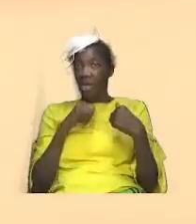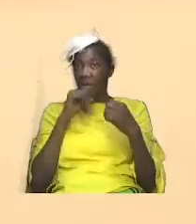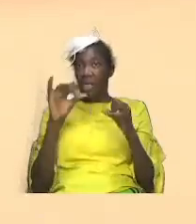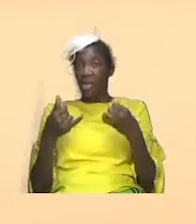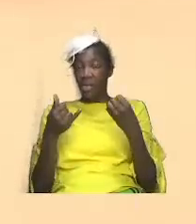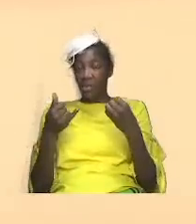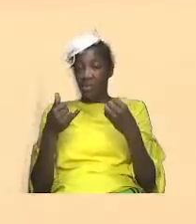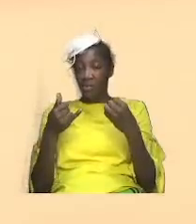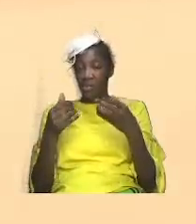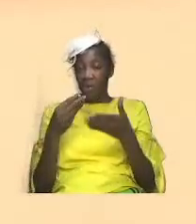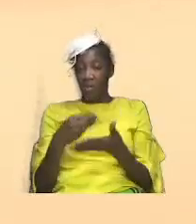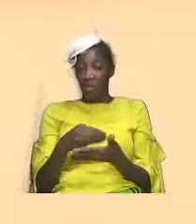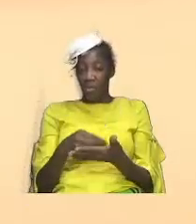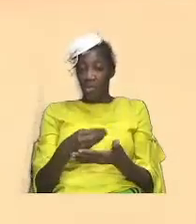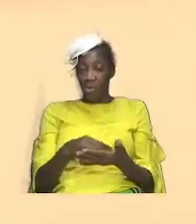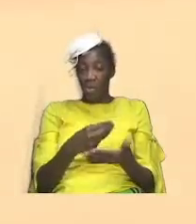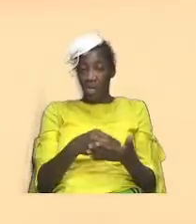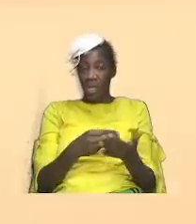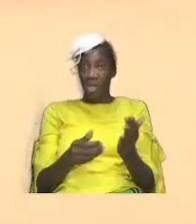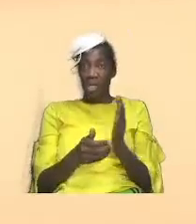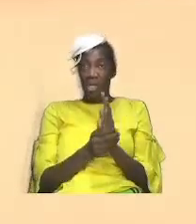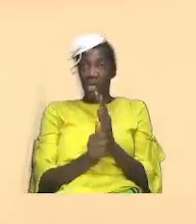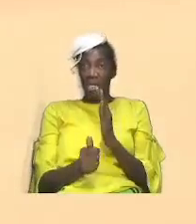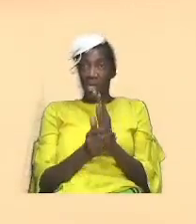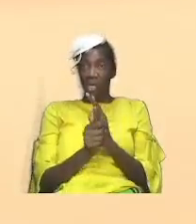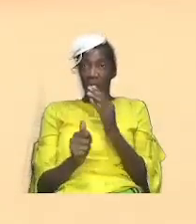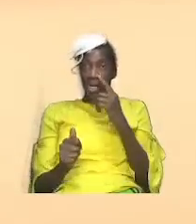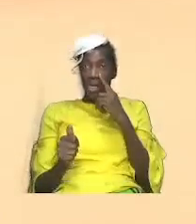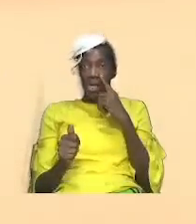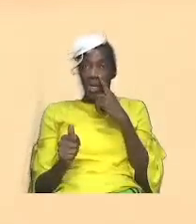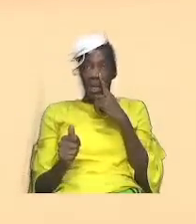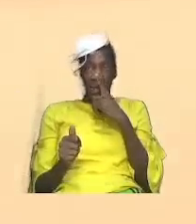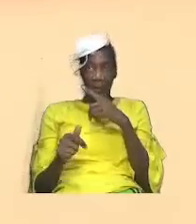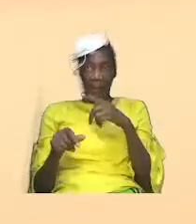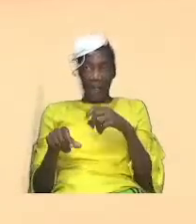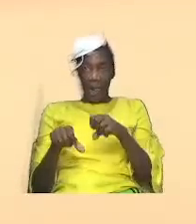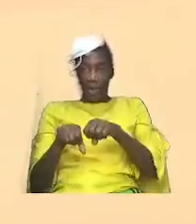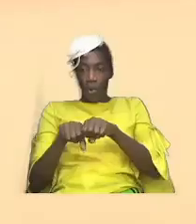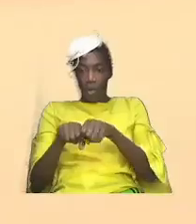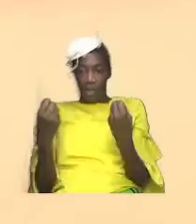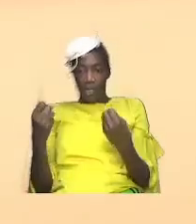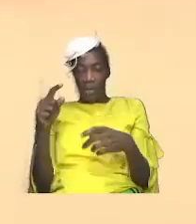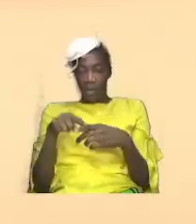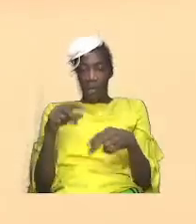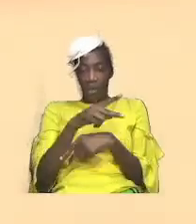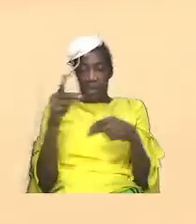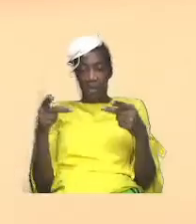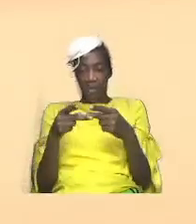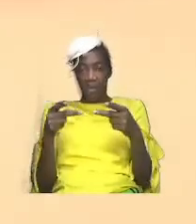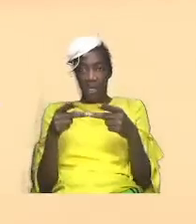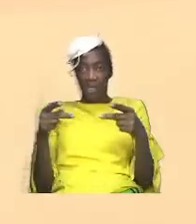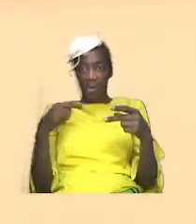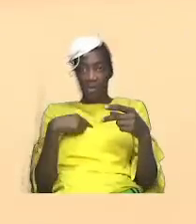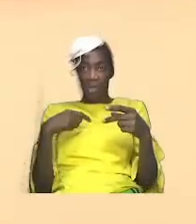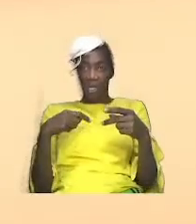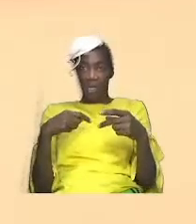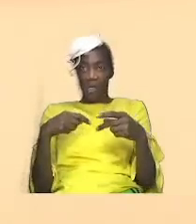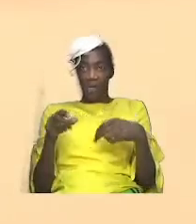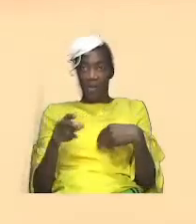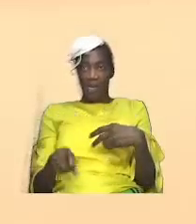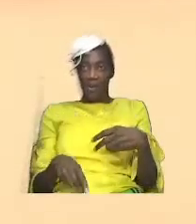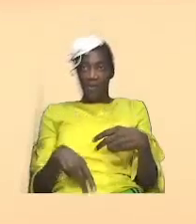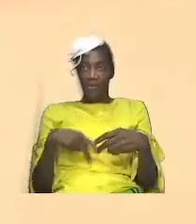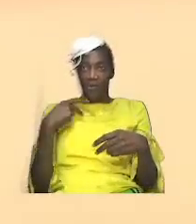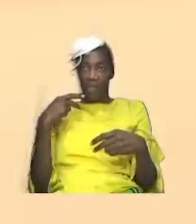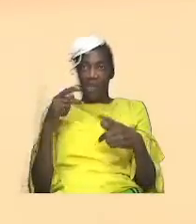our talent. Oh, I'm going up to be there. I'm going to tear down this place today. I'm going to make them feel it